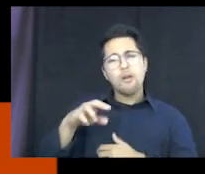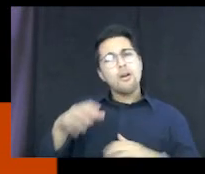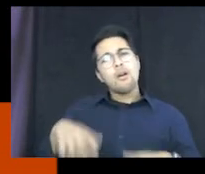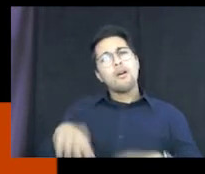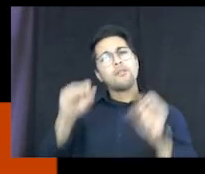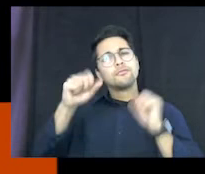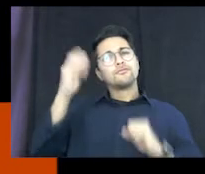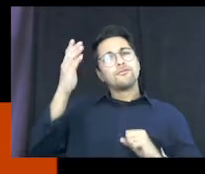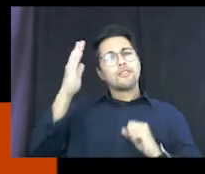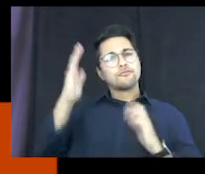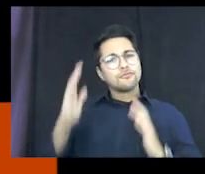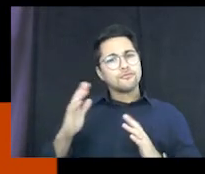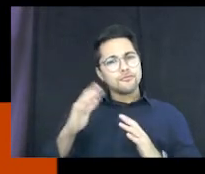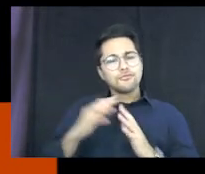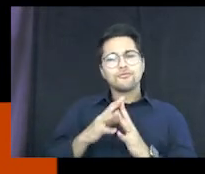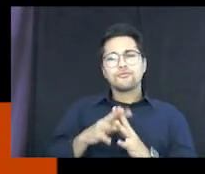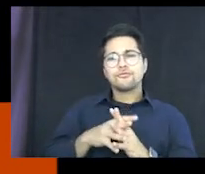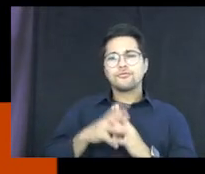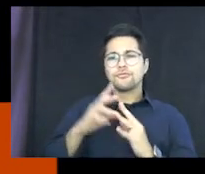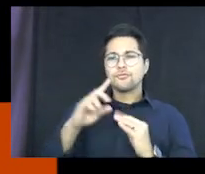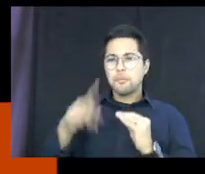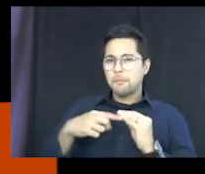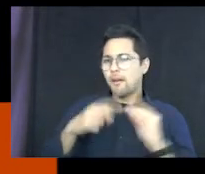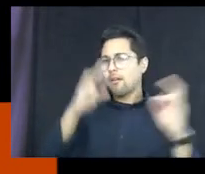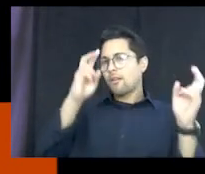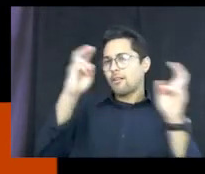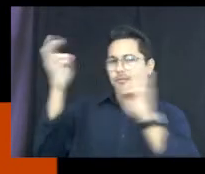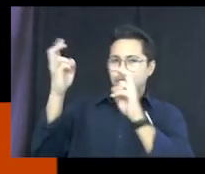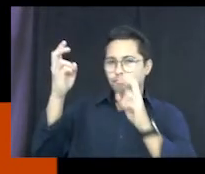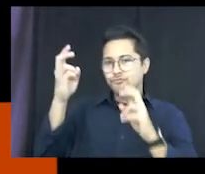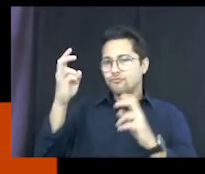by speakers about autistic issues.